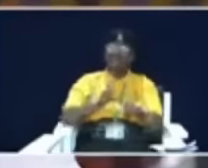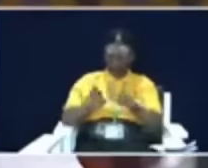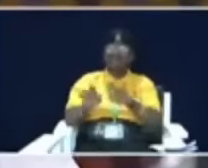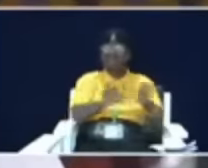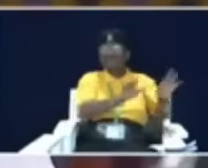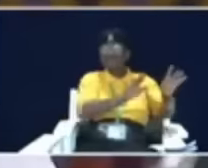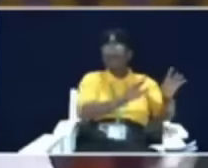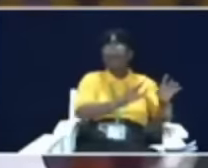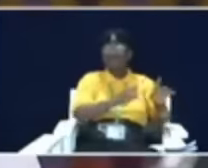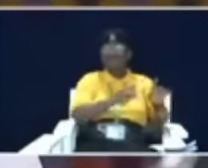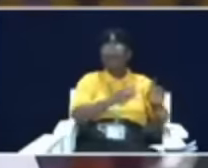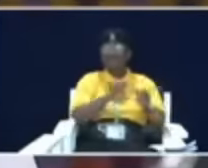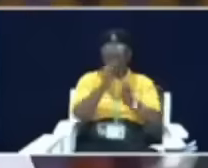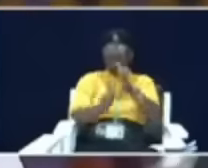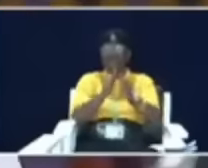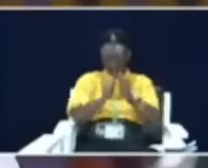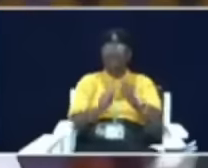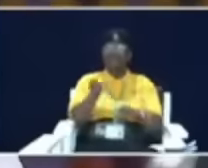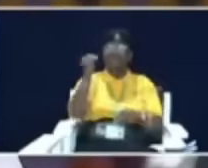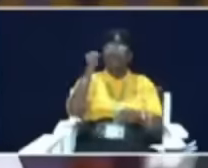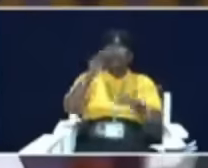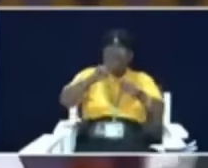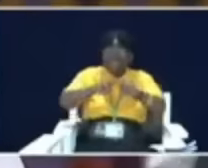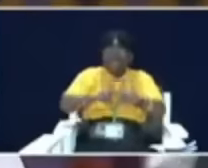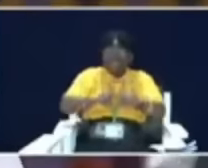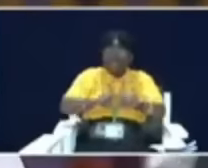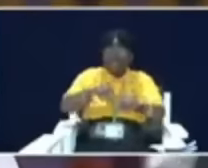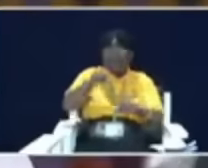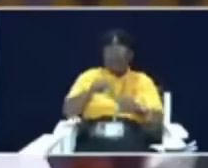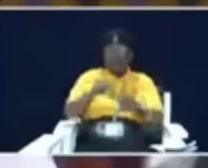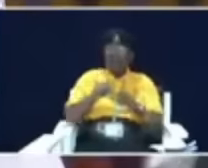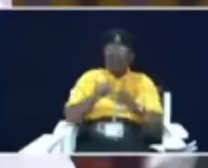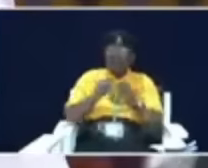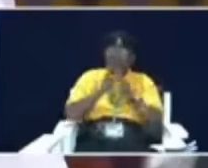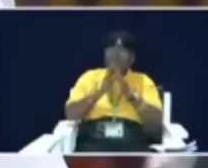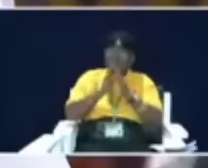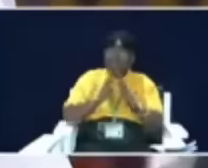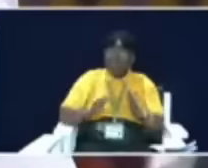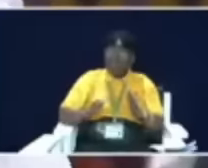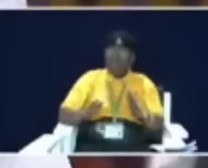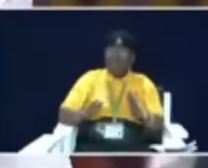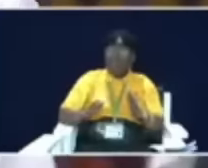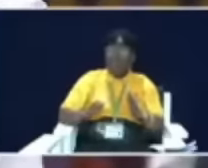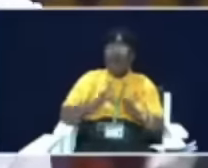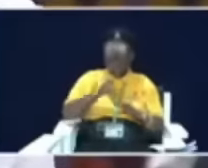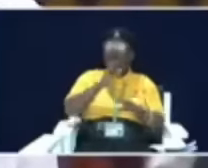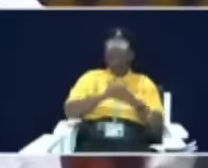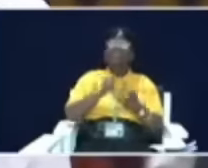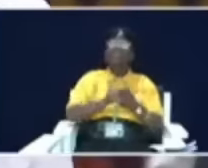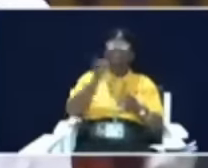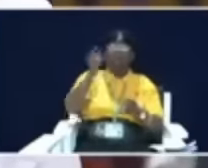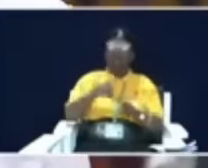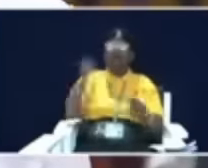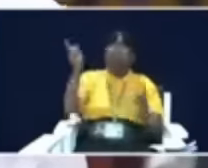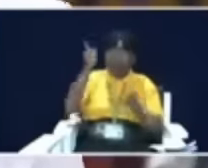which was sitting down quietly on his own until the children of Israel wanted to pass through. We'll